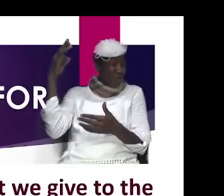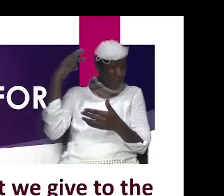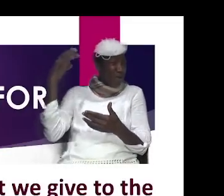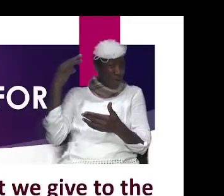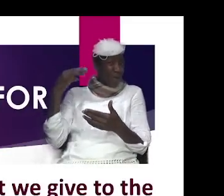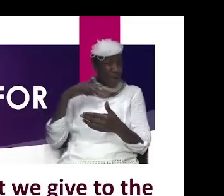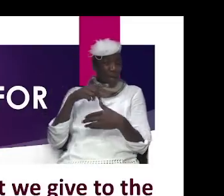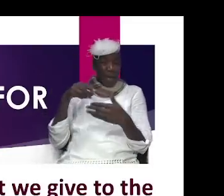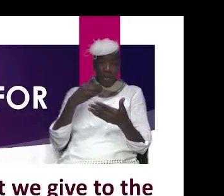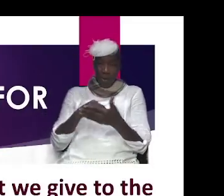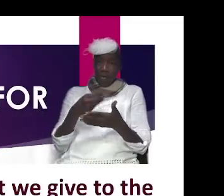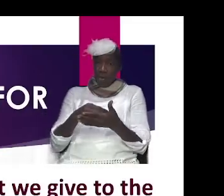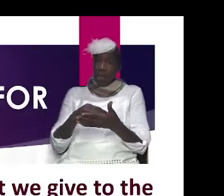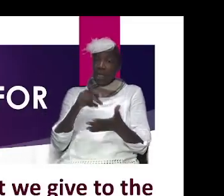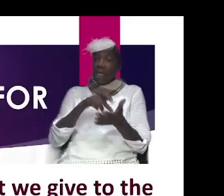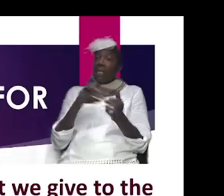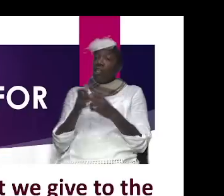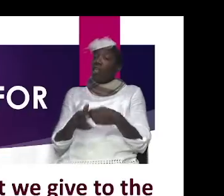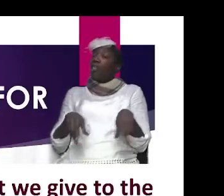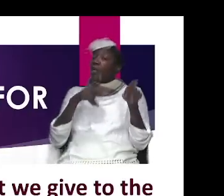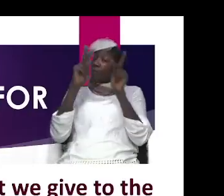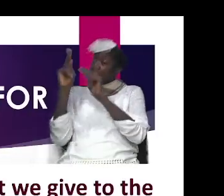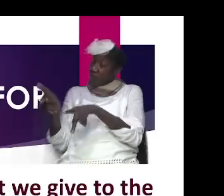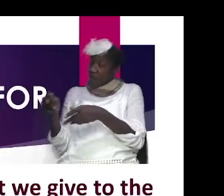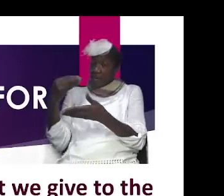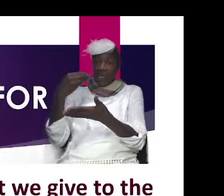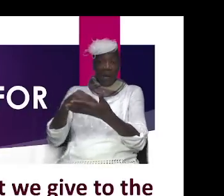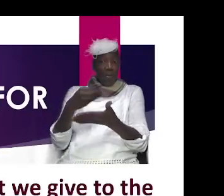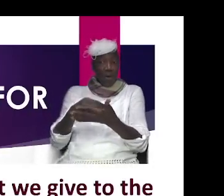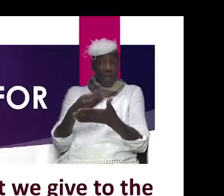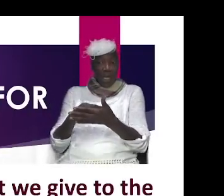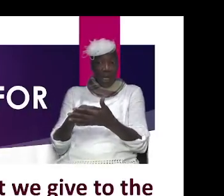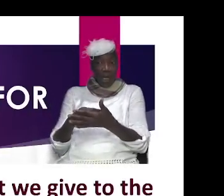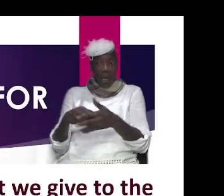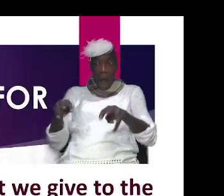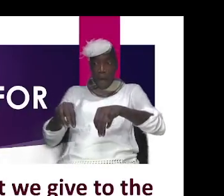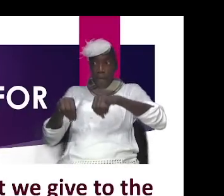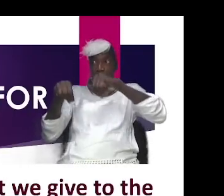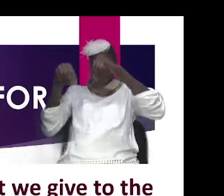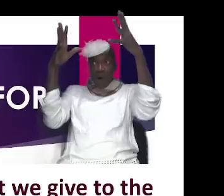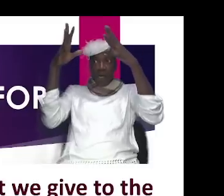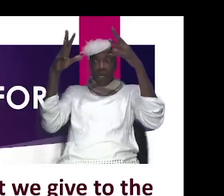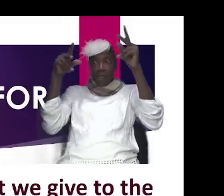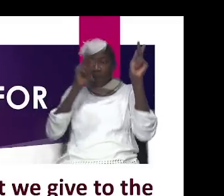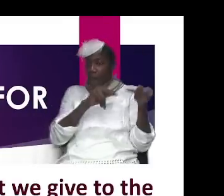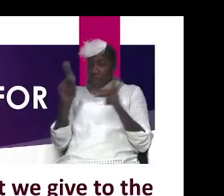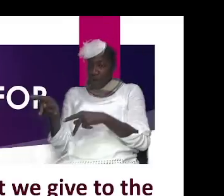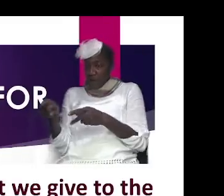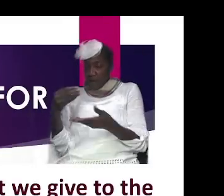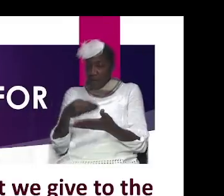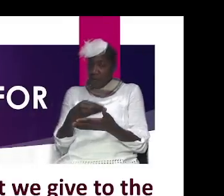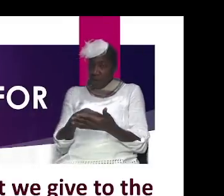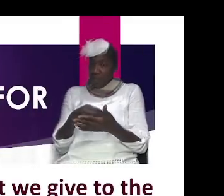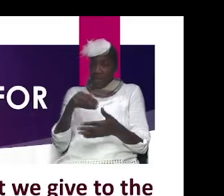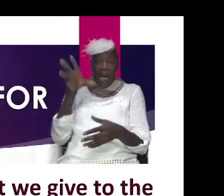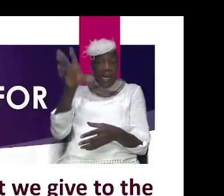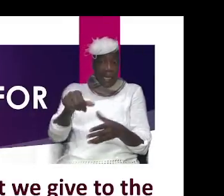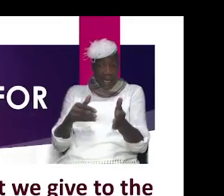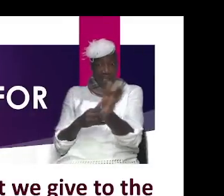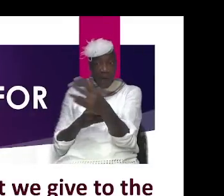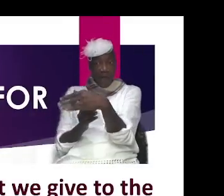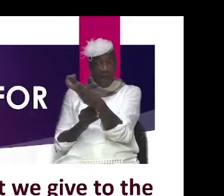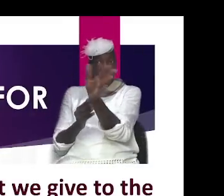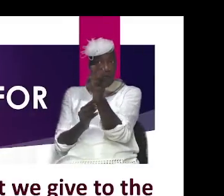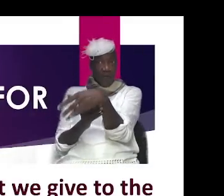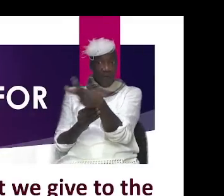No. He provided money for them. In fact, he miraculously provided the funds for them and said, go over there and catch a fish, and in the mouth of the